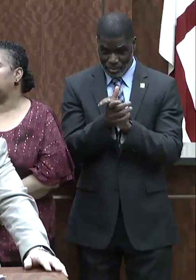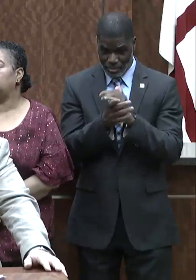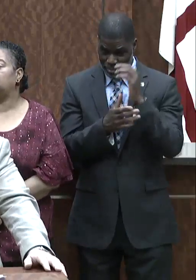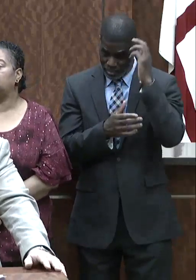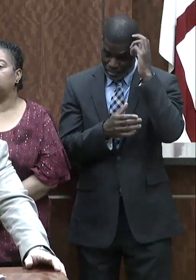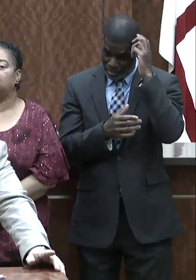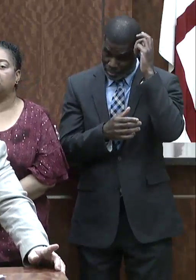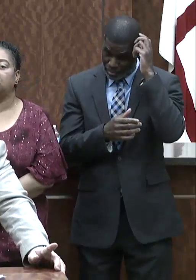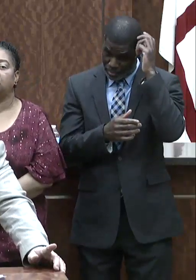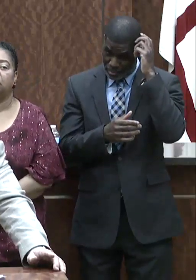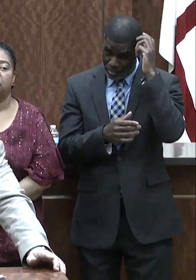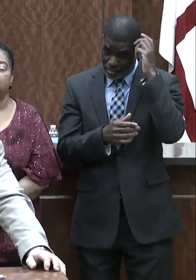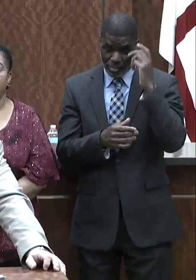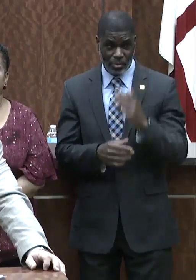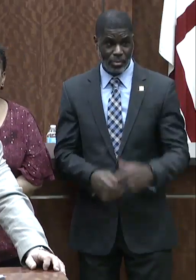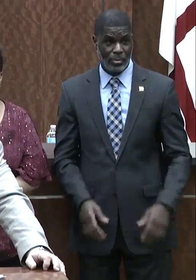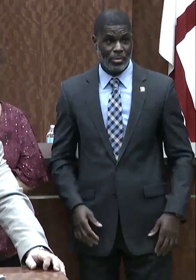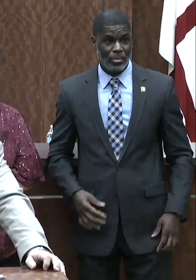So,